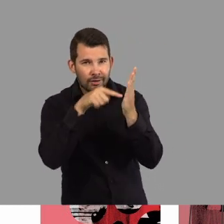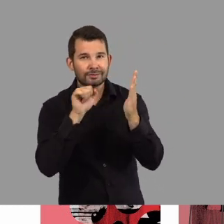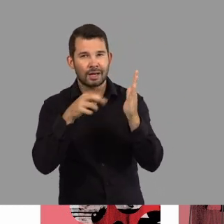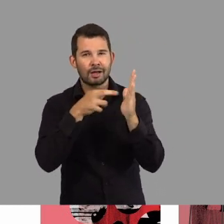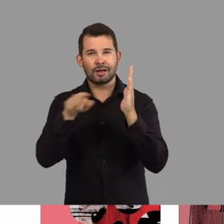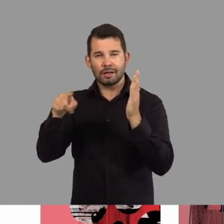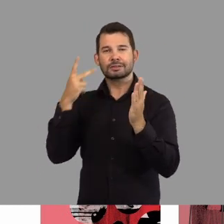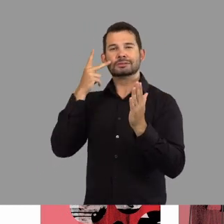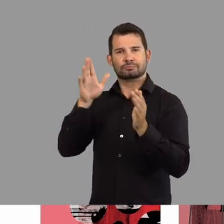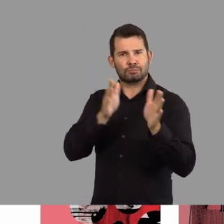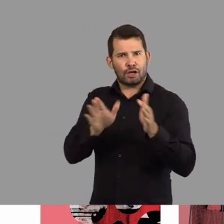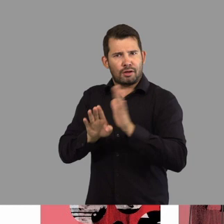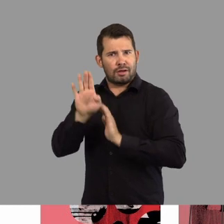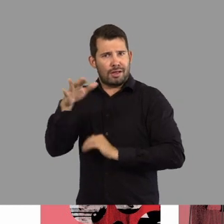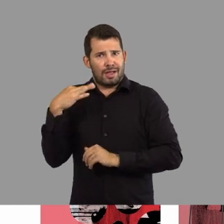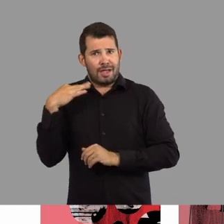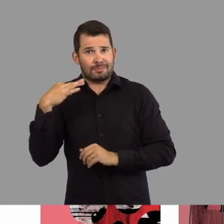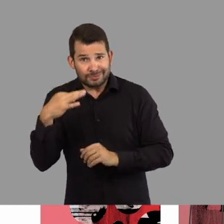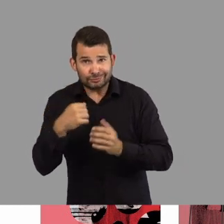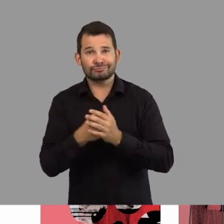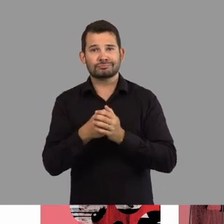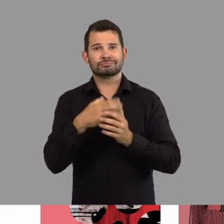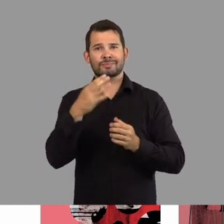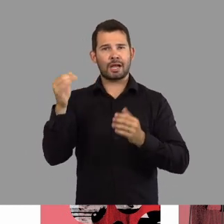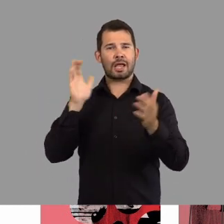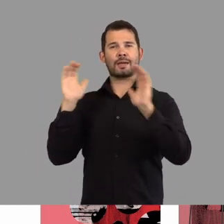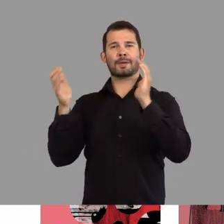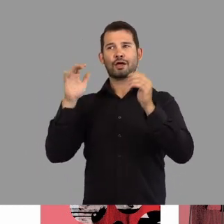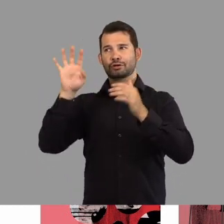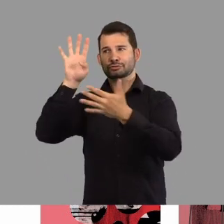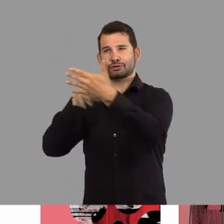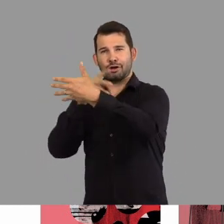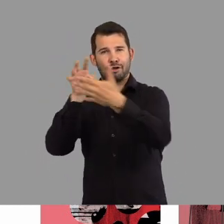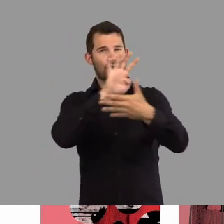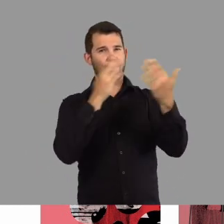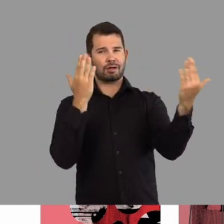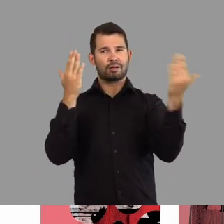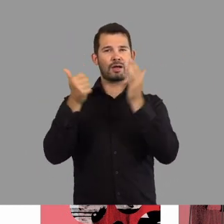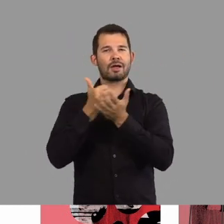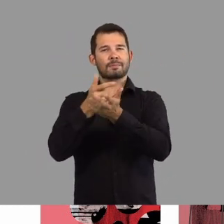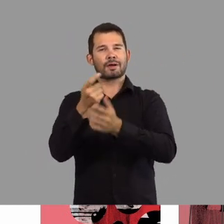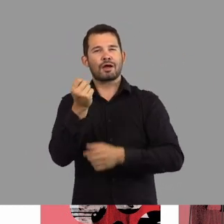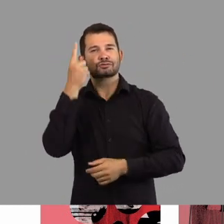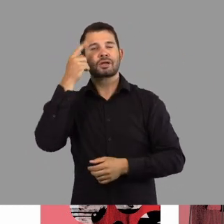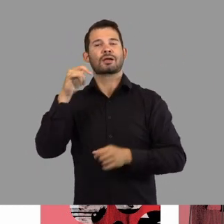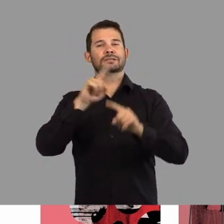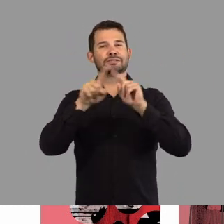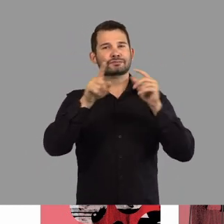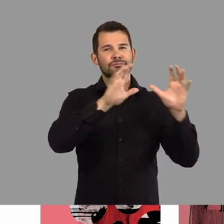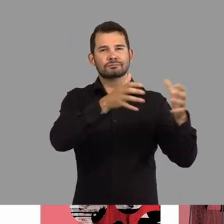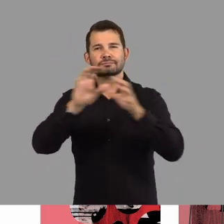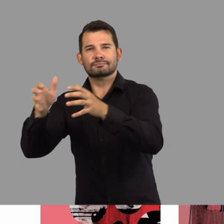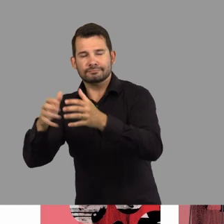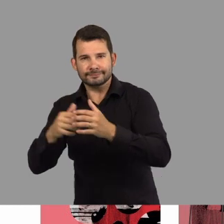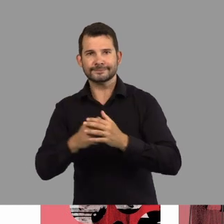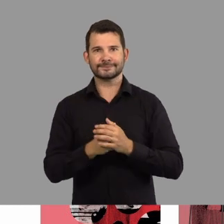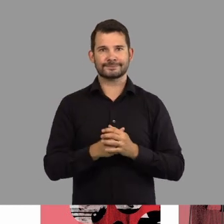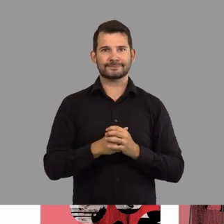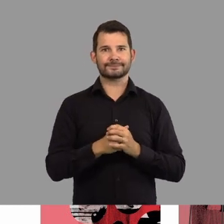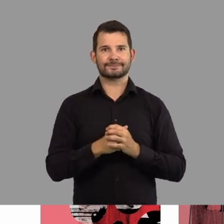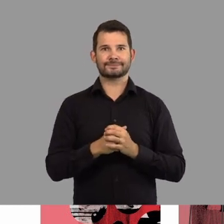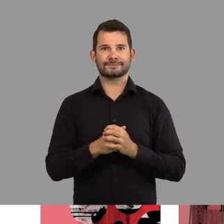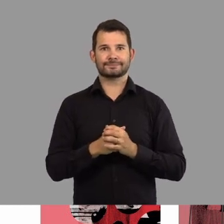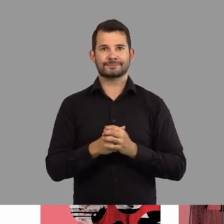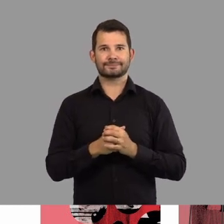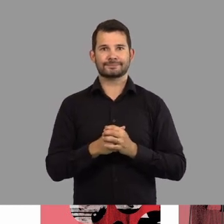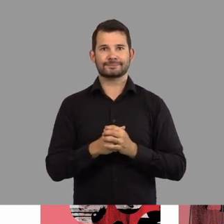forms, a handy booklet to refer to as you prepare your application, and a comparative chart to help you understand the different Strategic